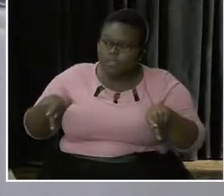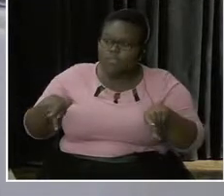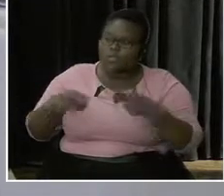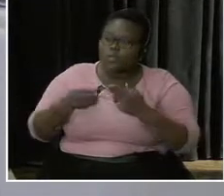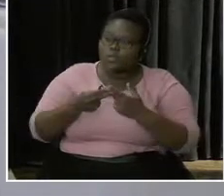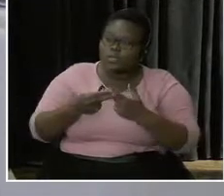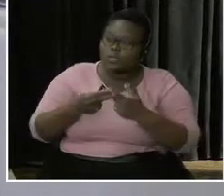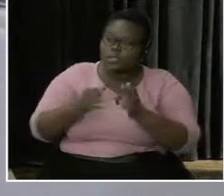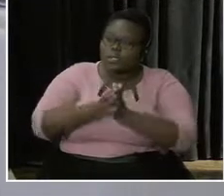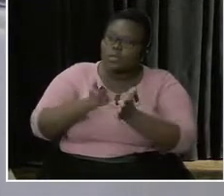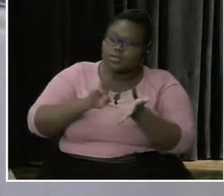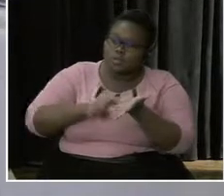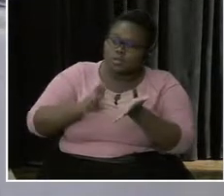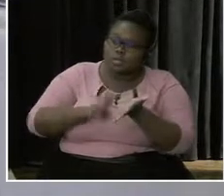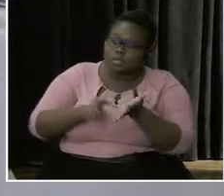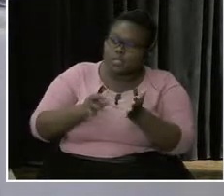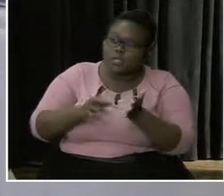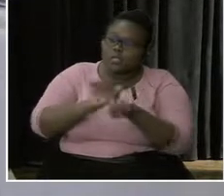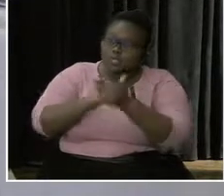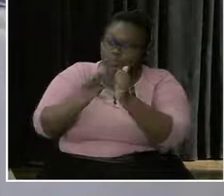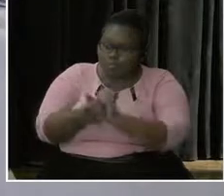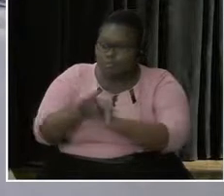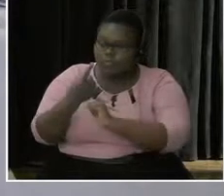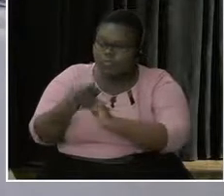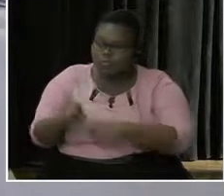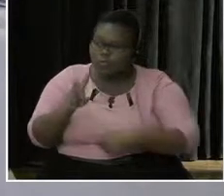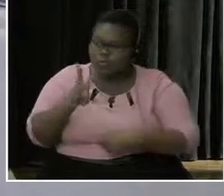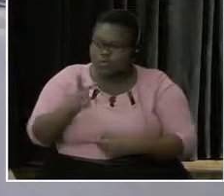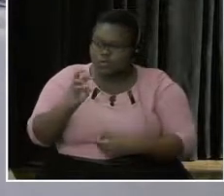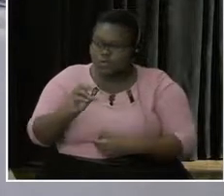registered sport bodies for the 2021-2022,